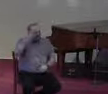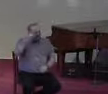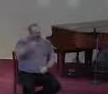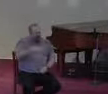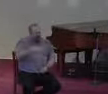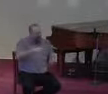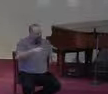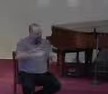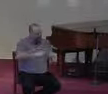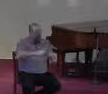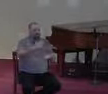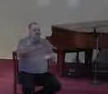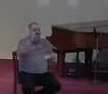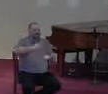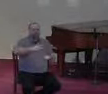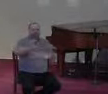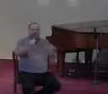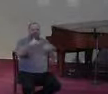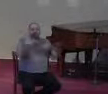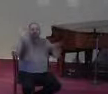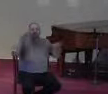him there.